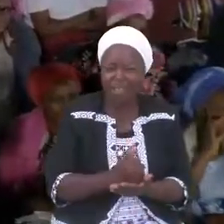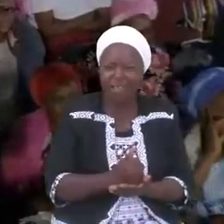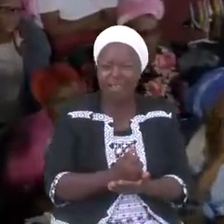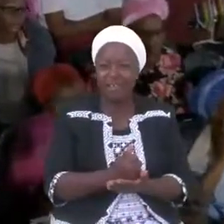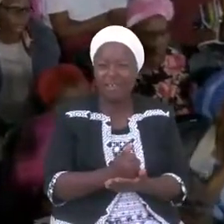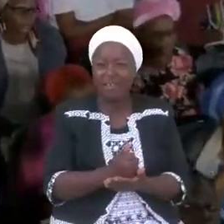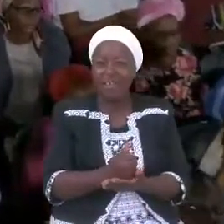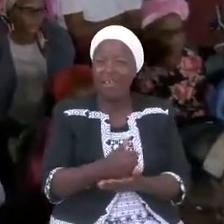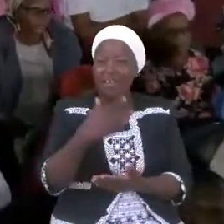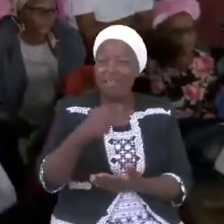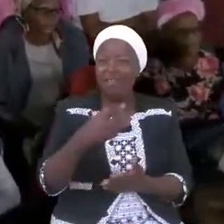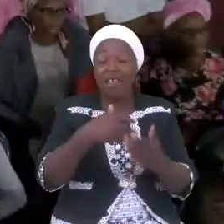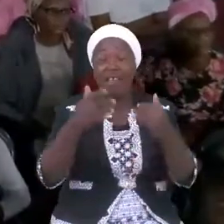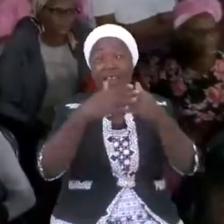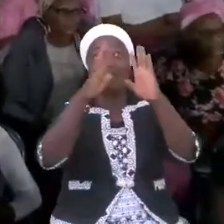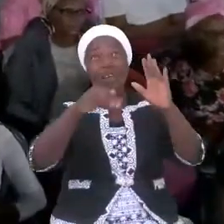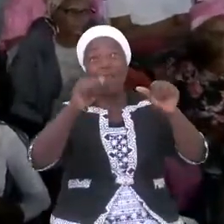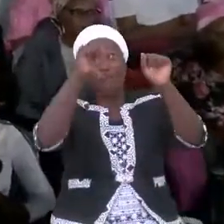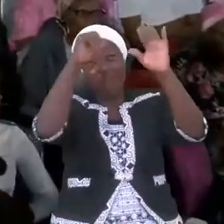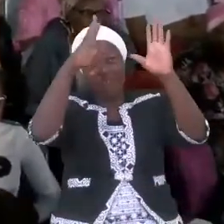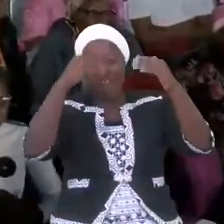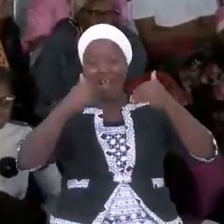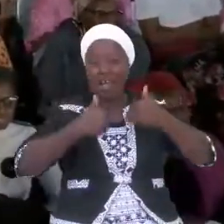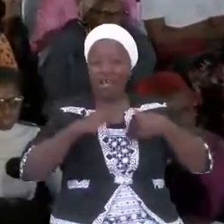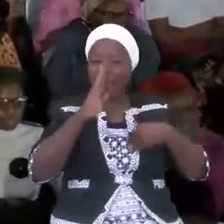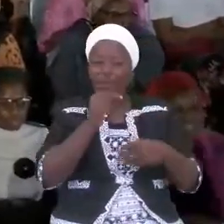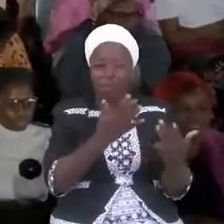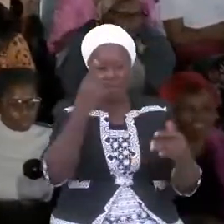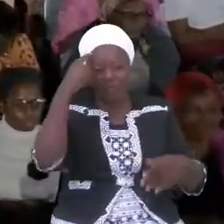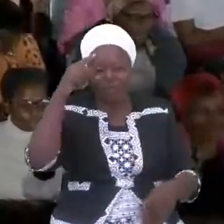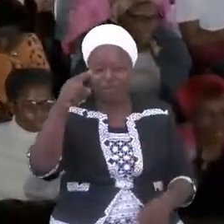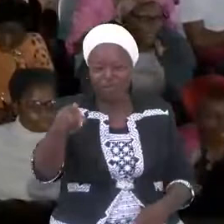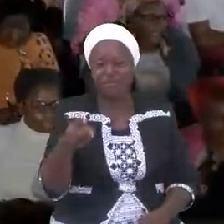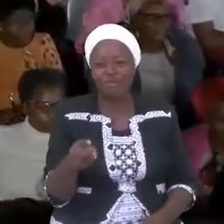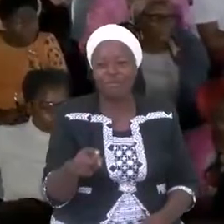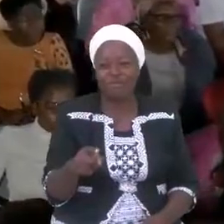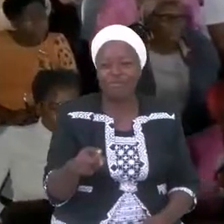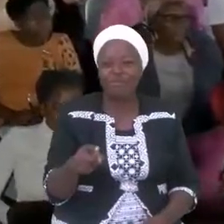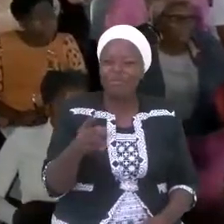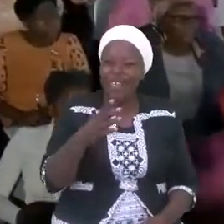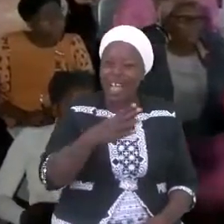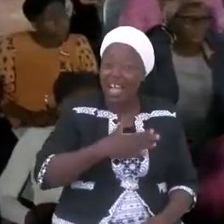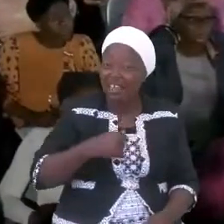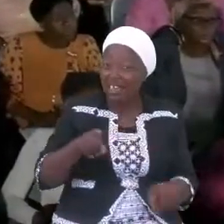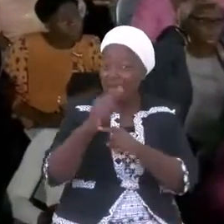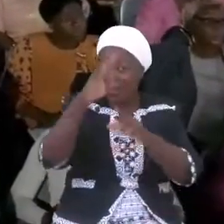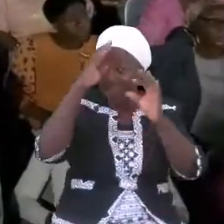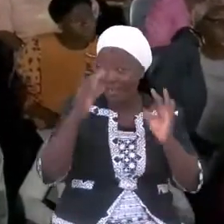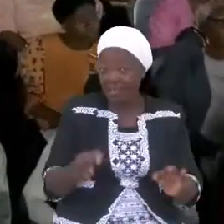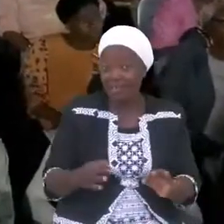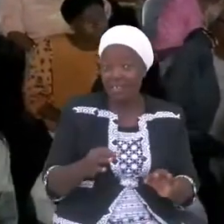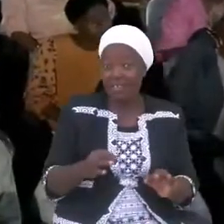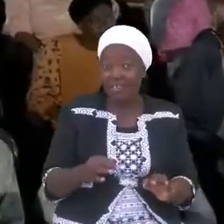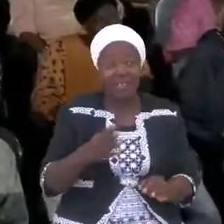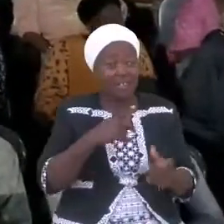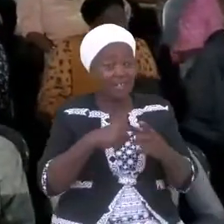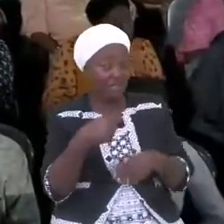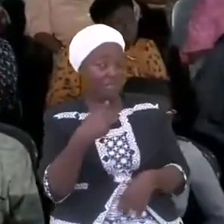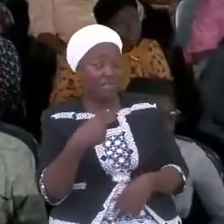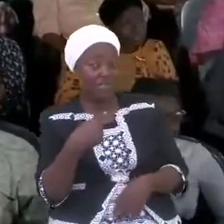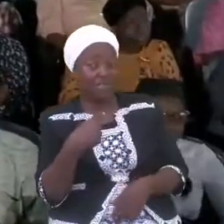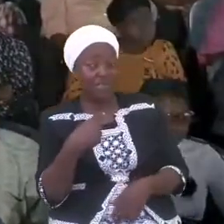I said the Heavenly Father has been waiting for you. And as you make up your mind and you are